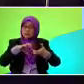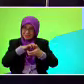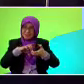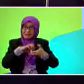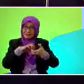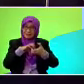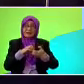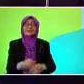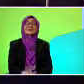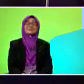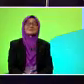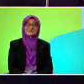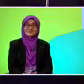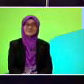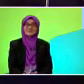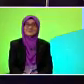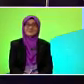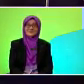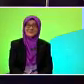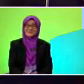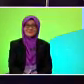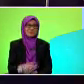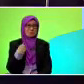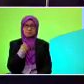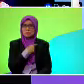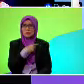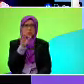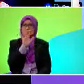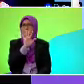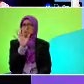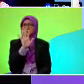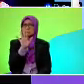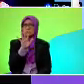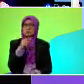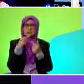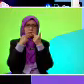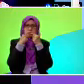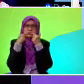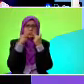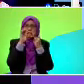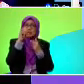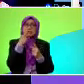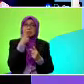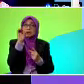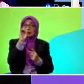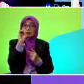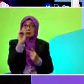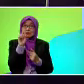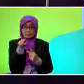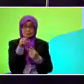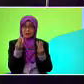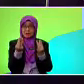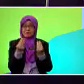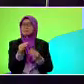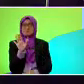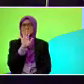tooth decay. We do not want that to happen. Your smile is not perfect anymore, Oh, right? yeah. So So- please take care of that.